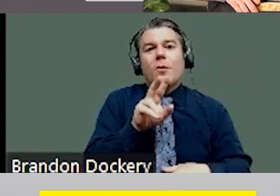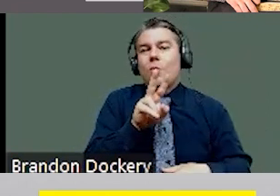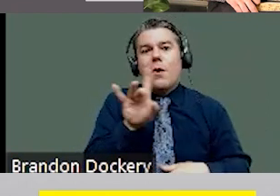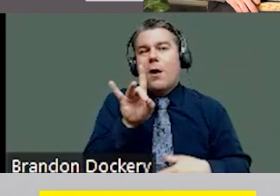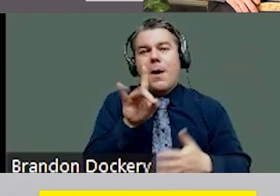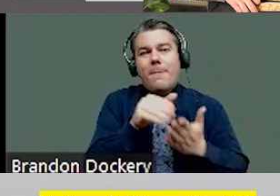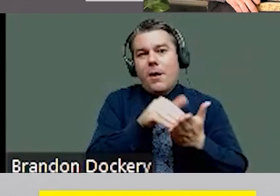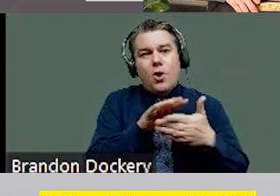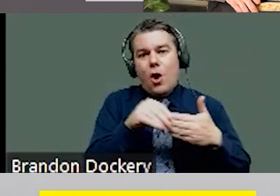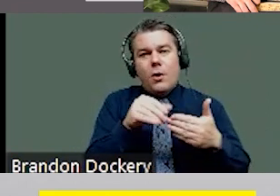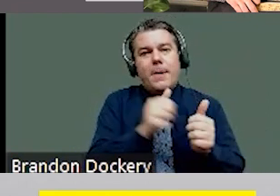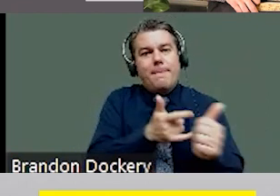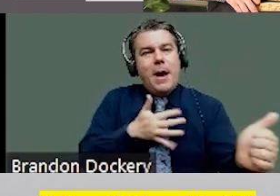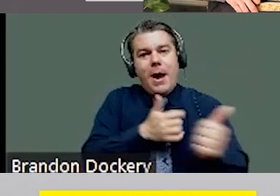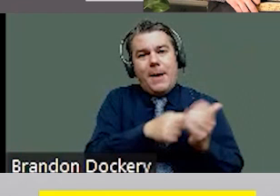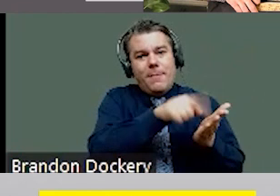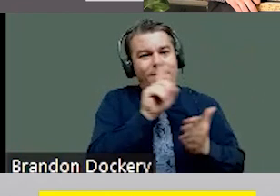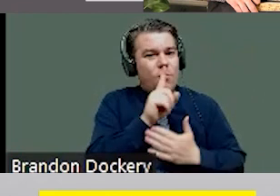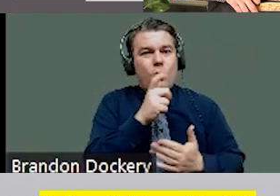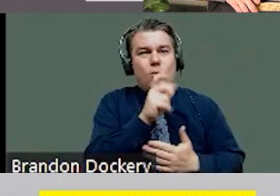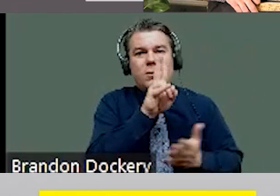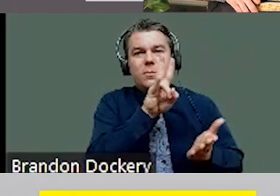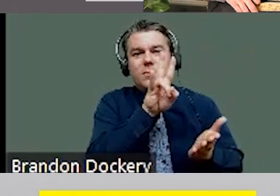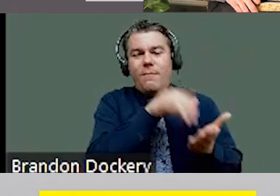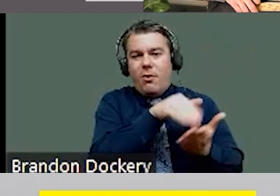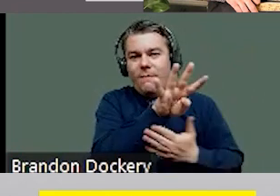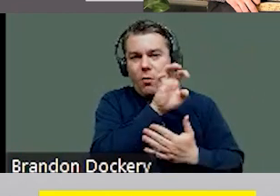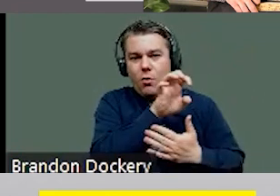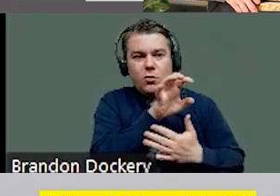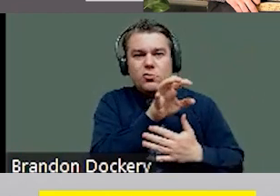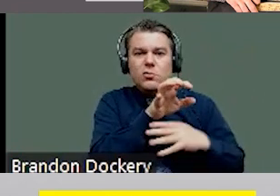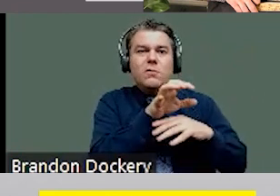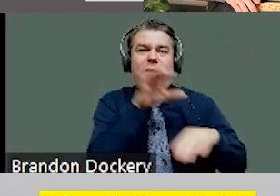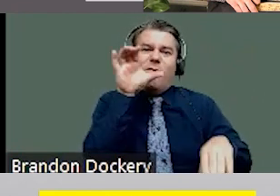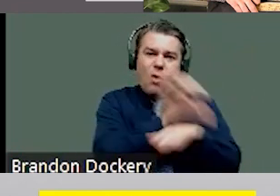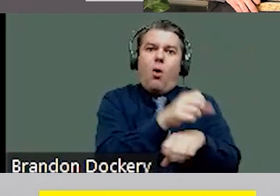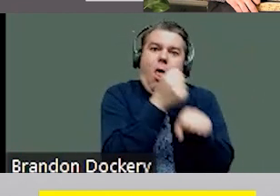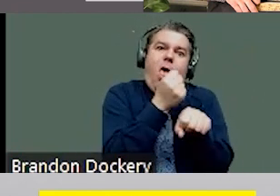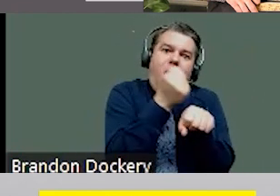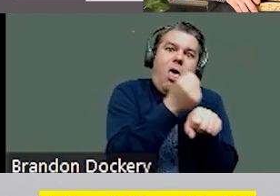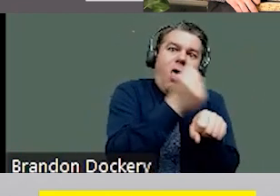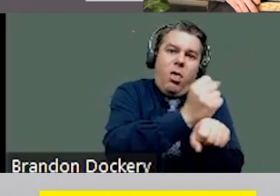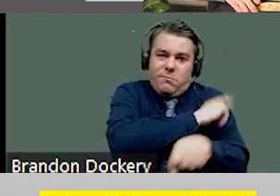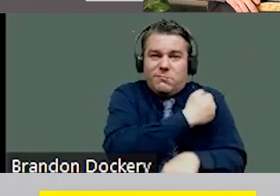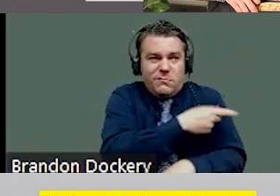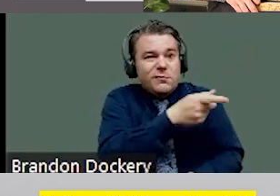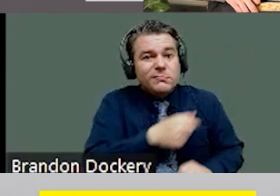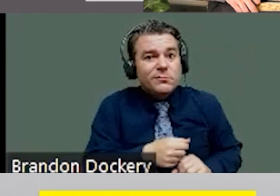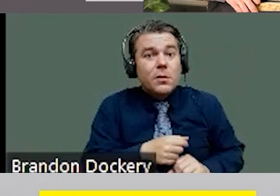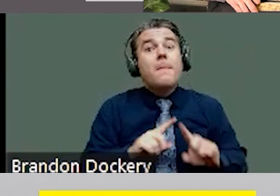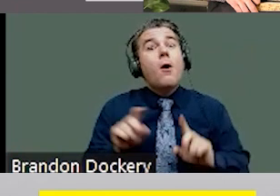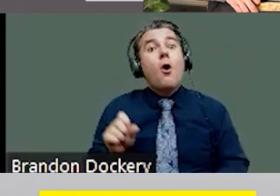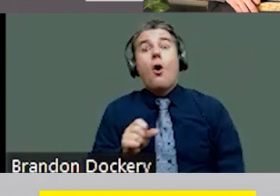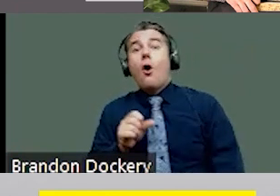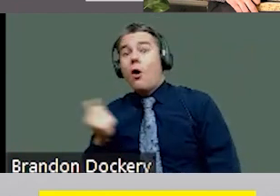million in back pay for the 7,400 citizens held captive in Indiana institutions,